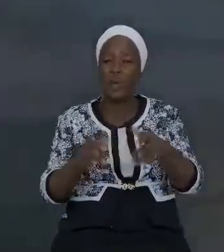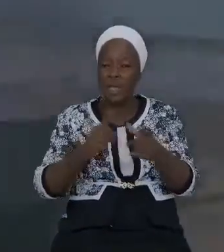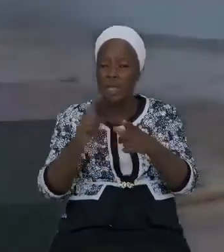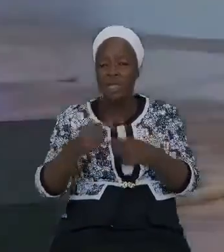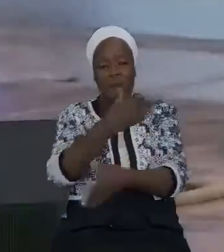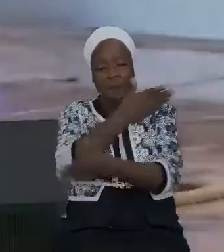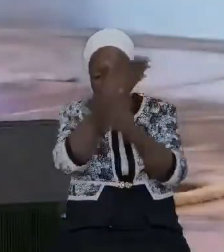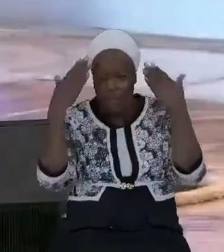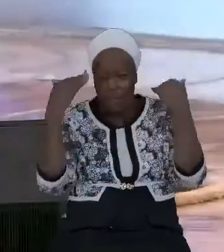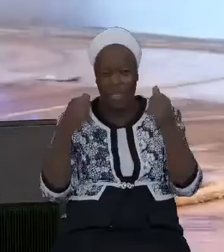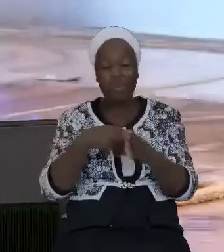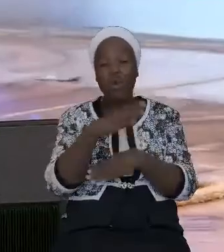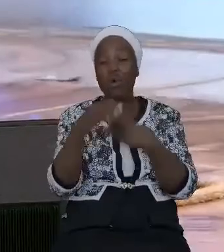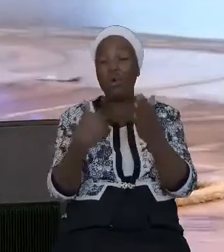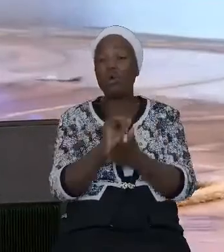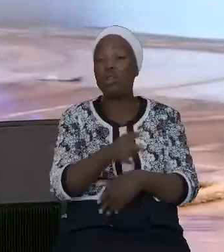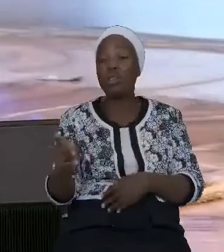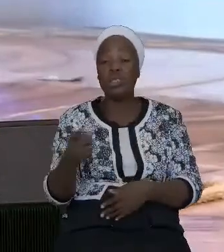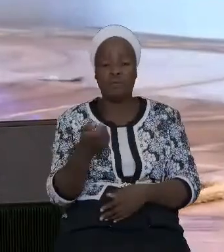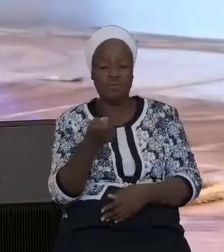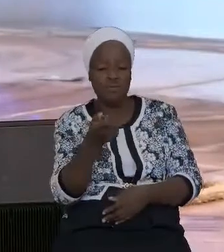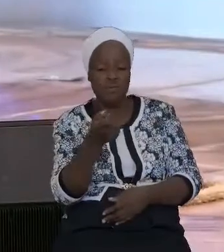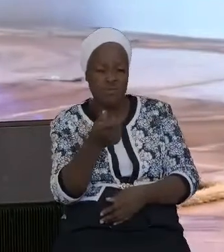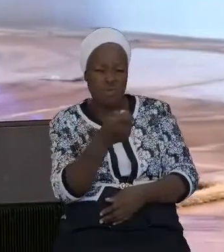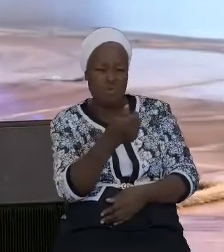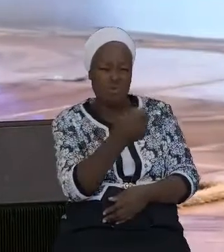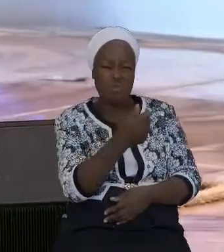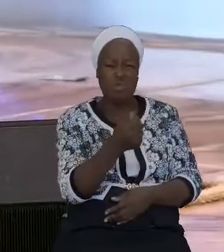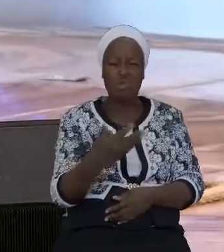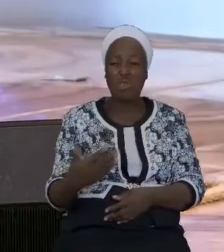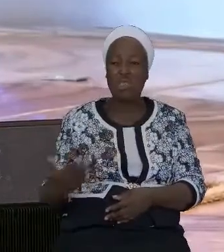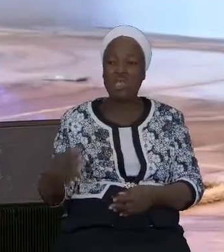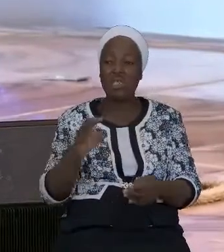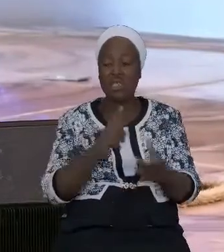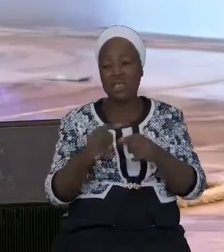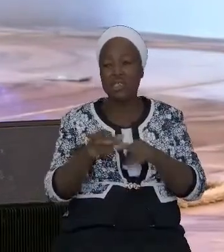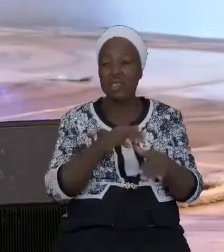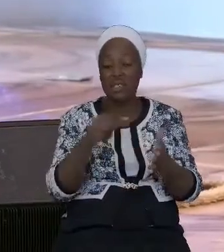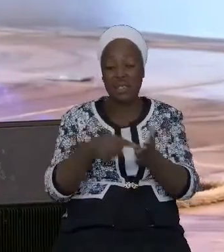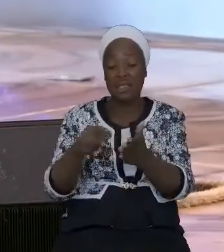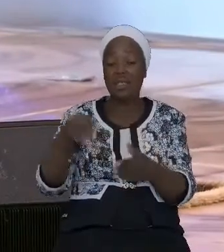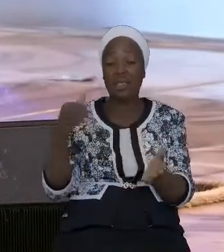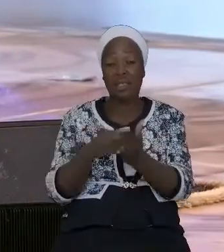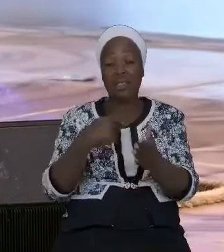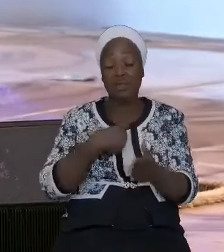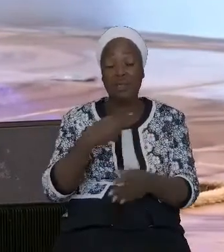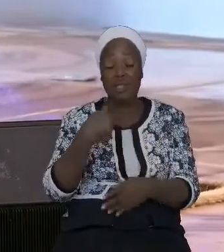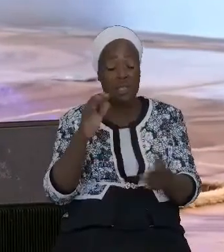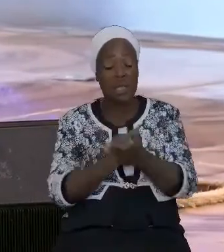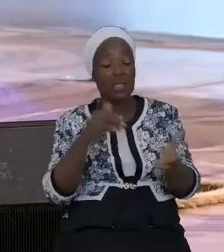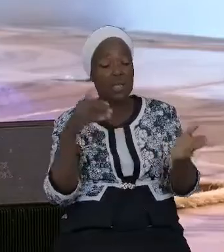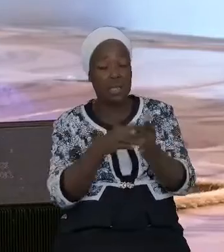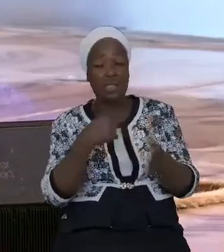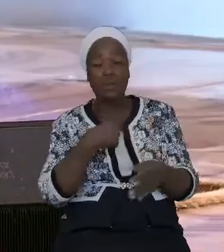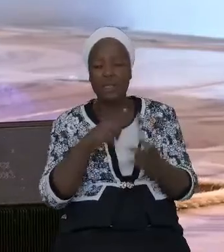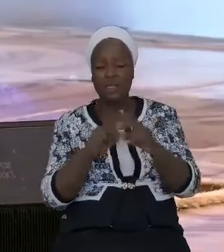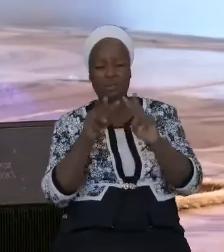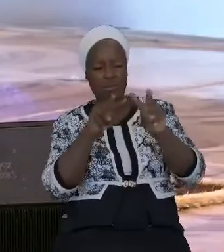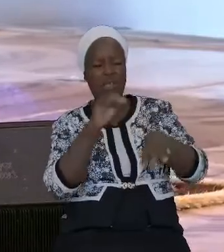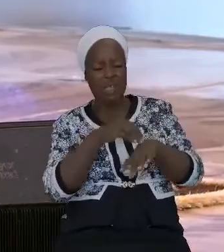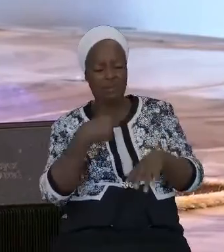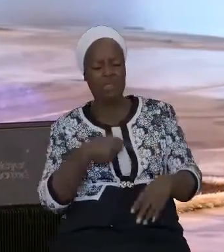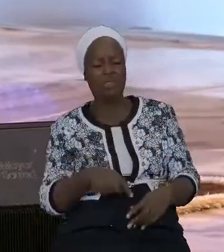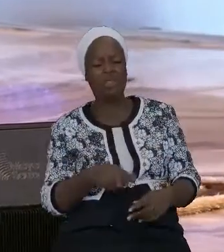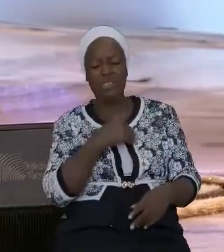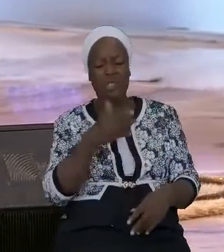overlook all these, minor things. They did this against me. They said that against me. And they looked at me in a